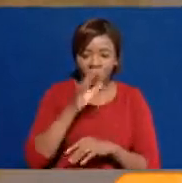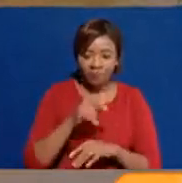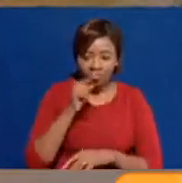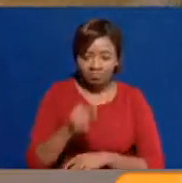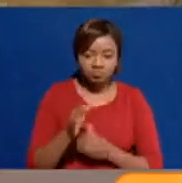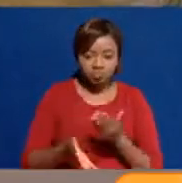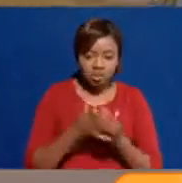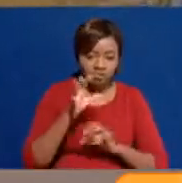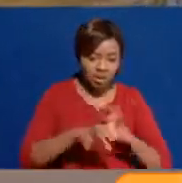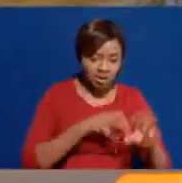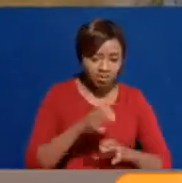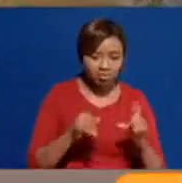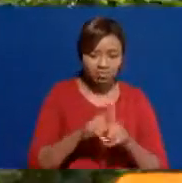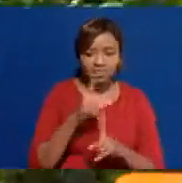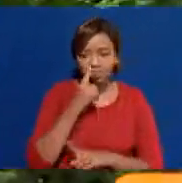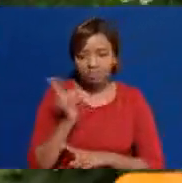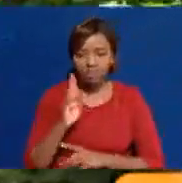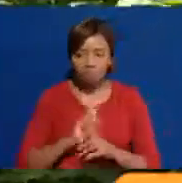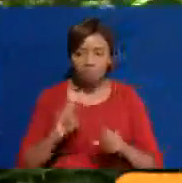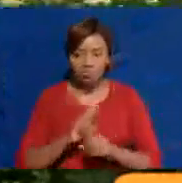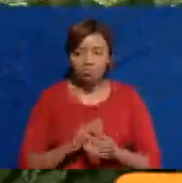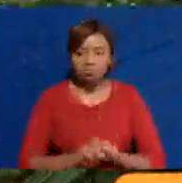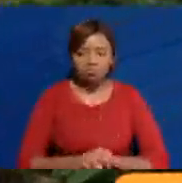for their livestock were hard hit.